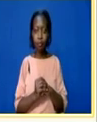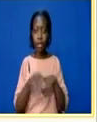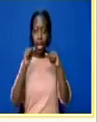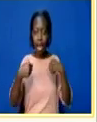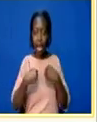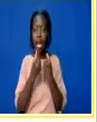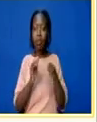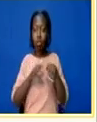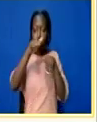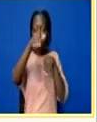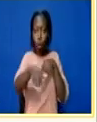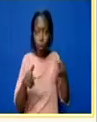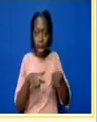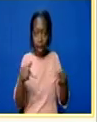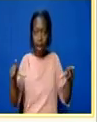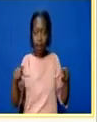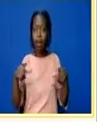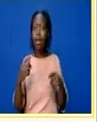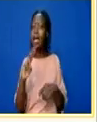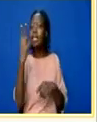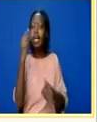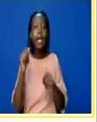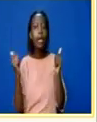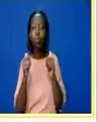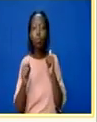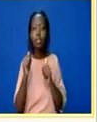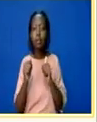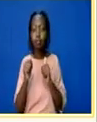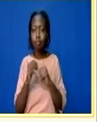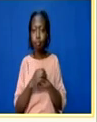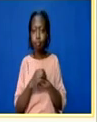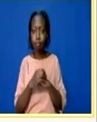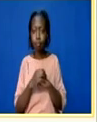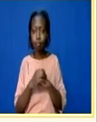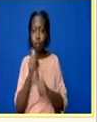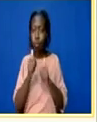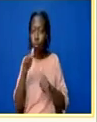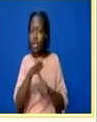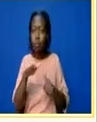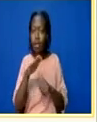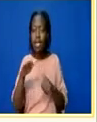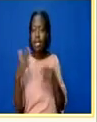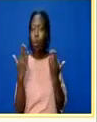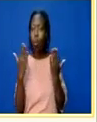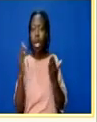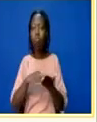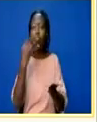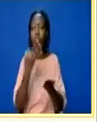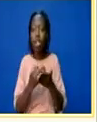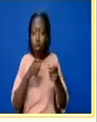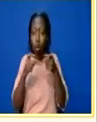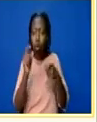that kind of erosion. The second one, where you do not control the real erosion. The real erosion, yes.